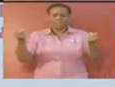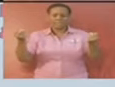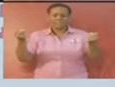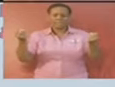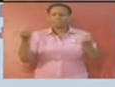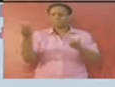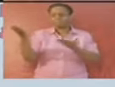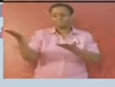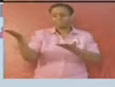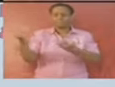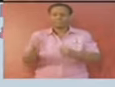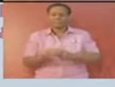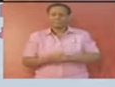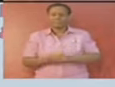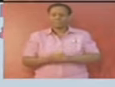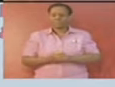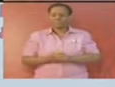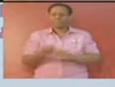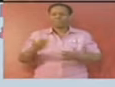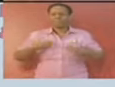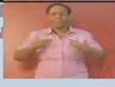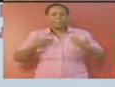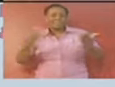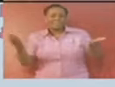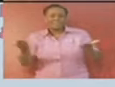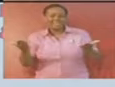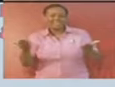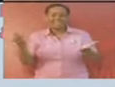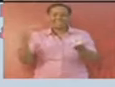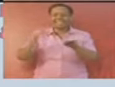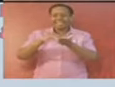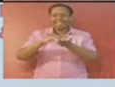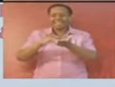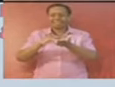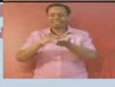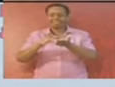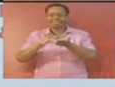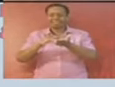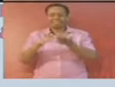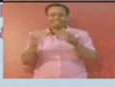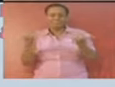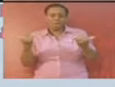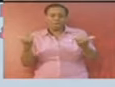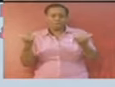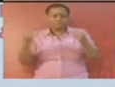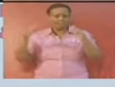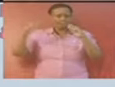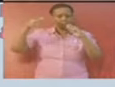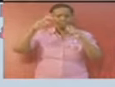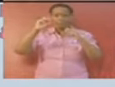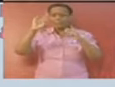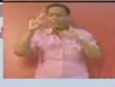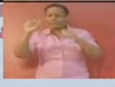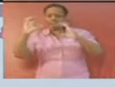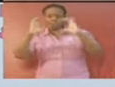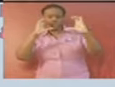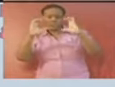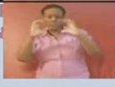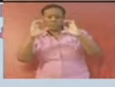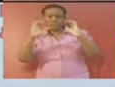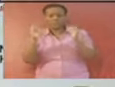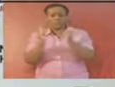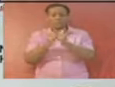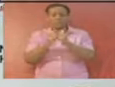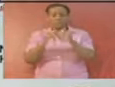It is a pleasure to be here with you once again at the Ministry of Health's virtual media conference. Today on our panel, we have the Honorable